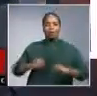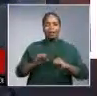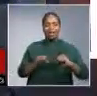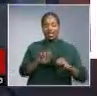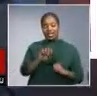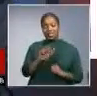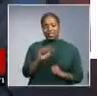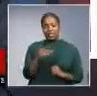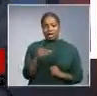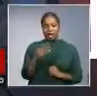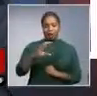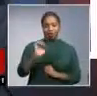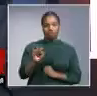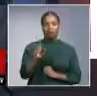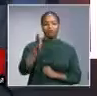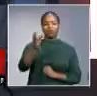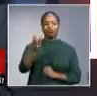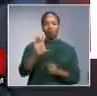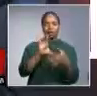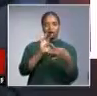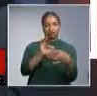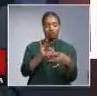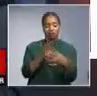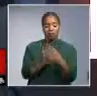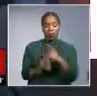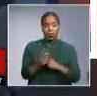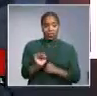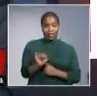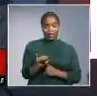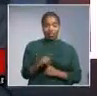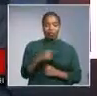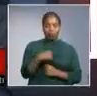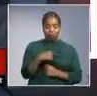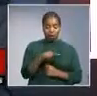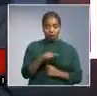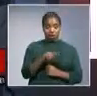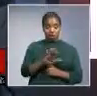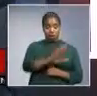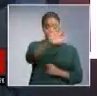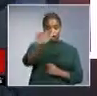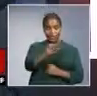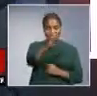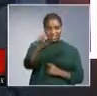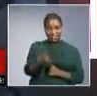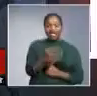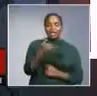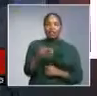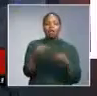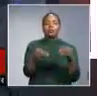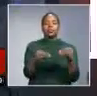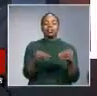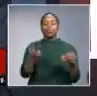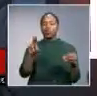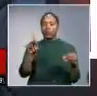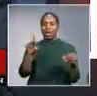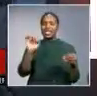into future trade relations between the two regions, as in the rest of the countries will be able to still trade with the UK, despite the UK